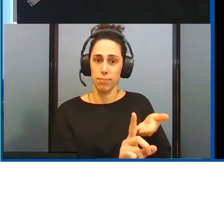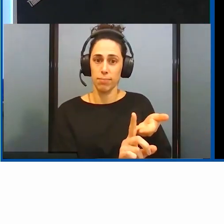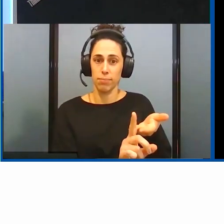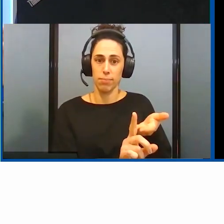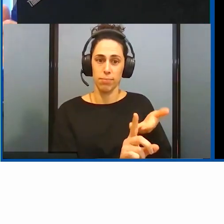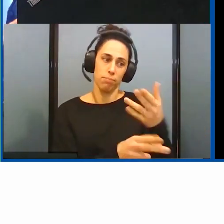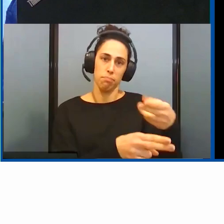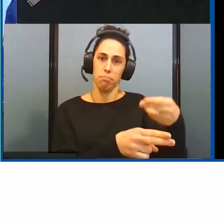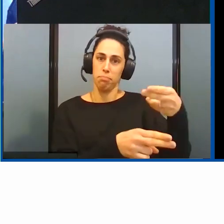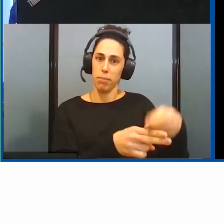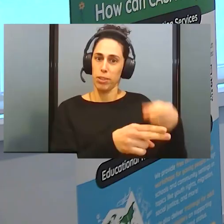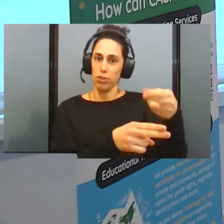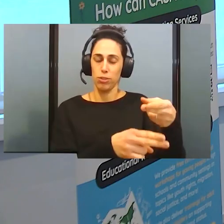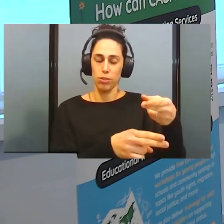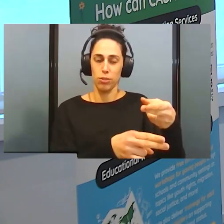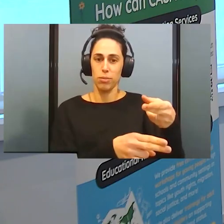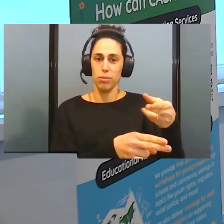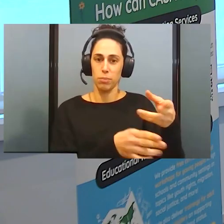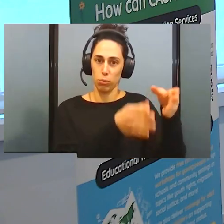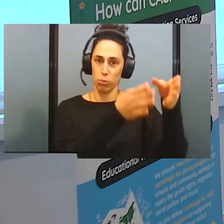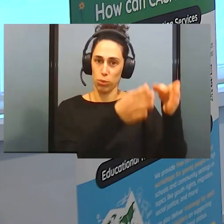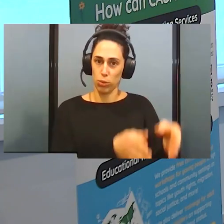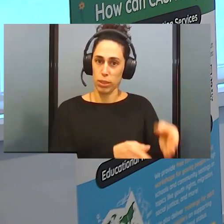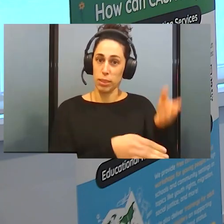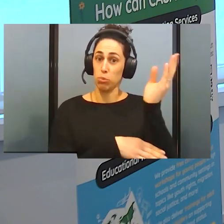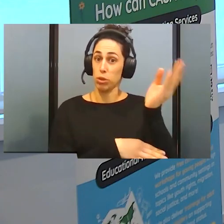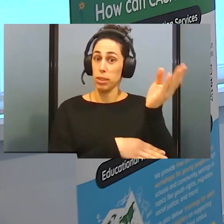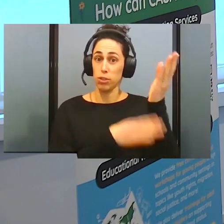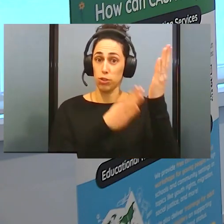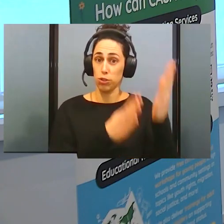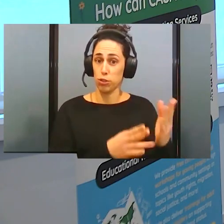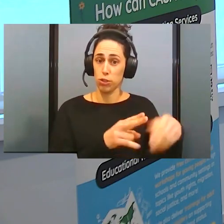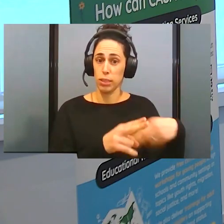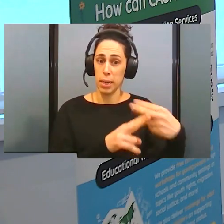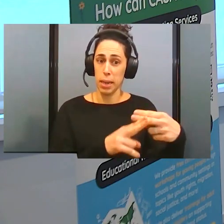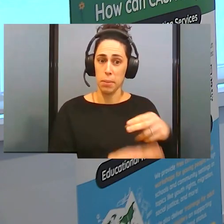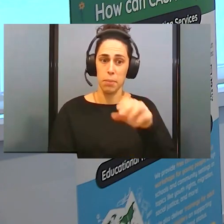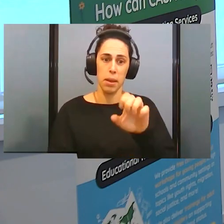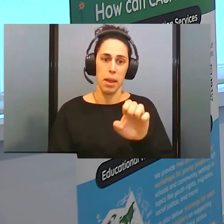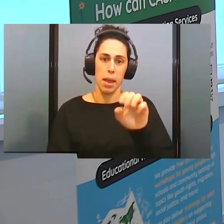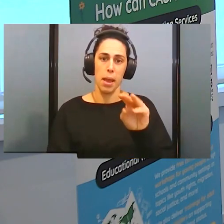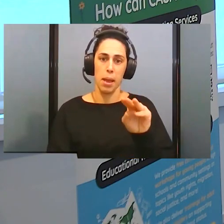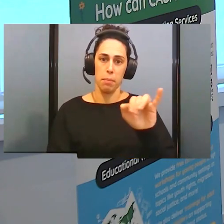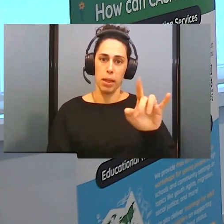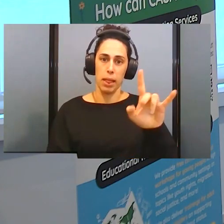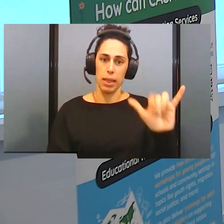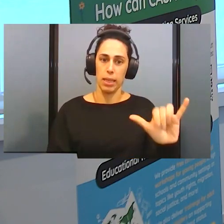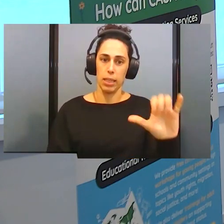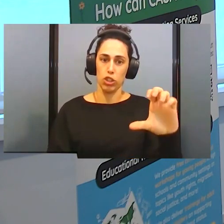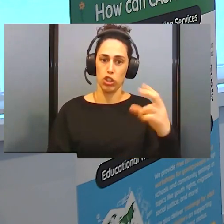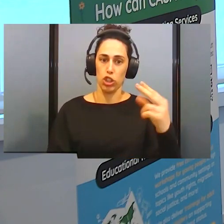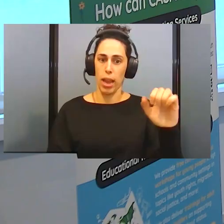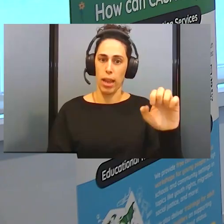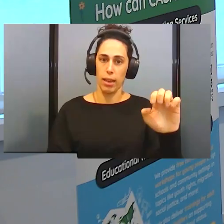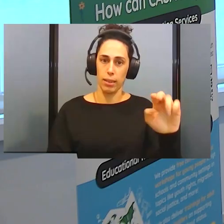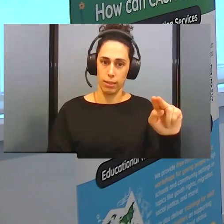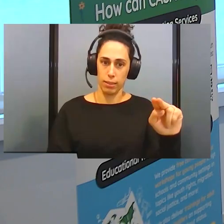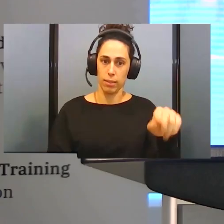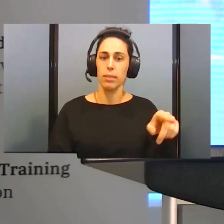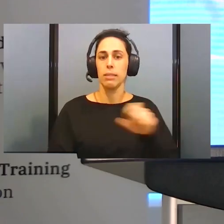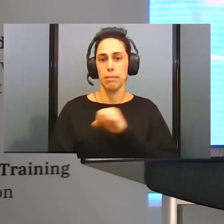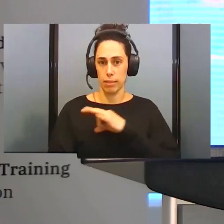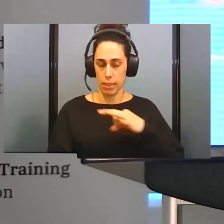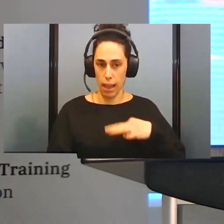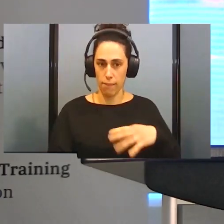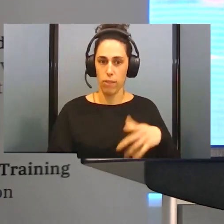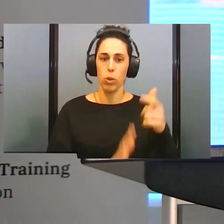to mention our speaker today, Emily Chan, staff lawyer, community development, justice for children and